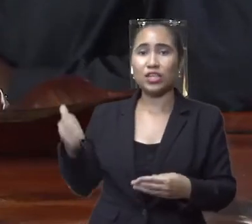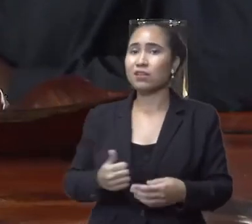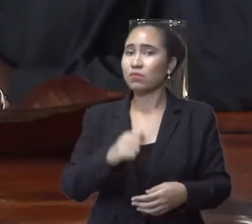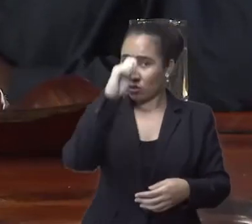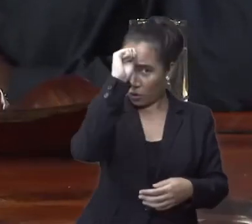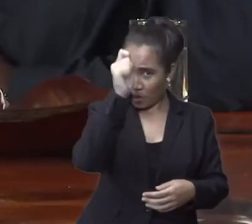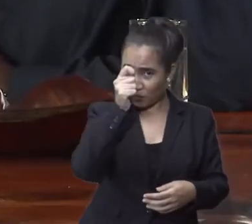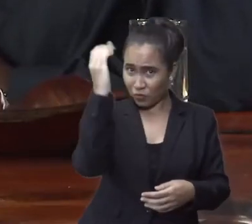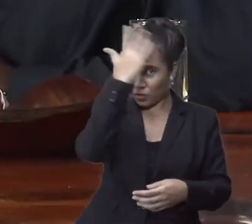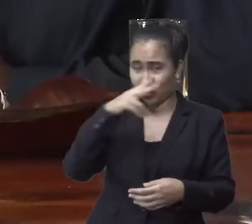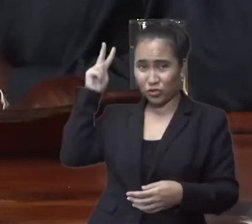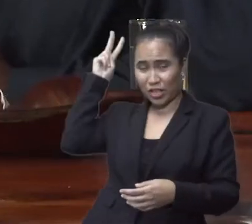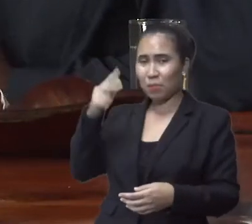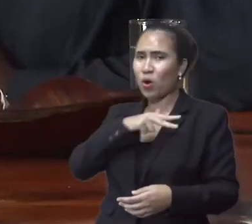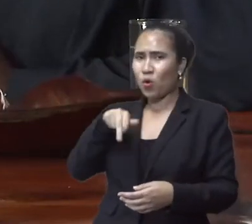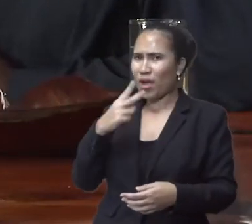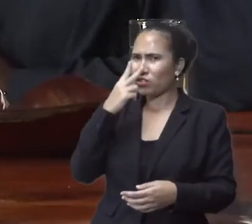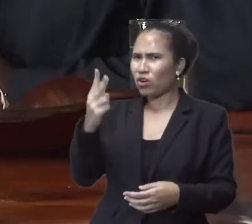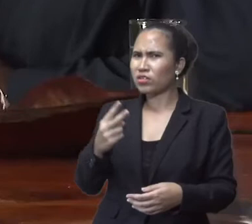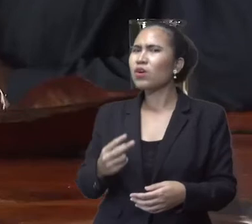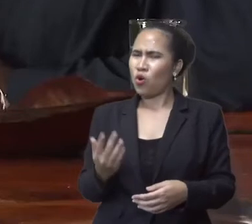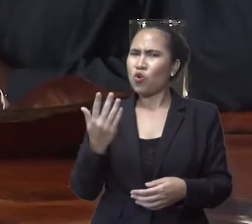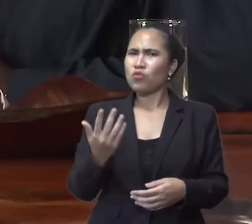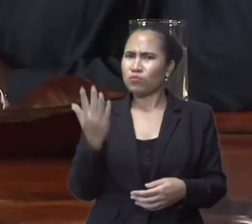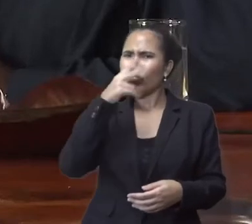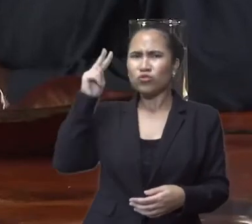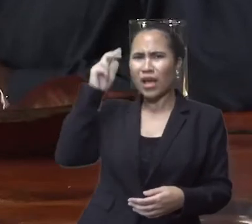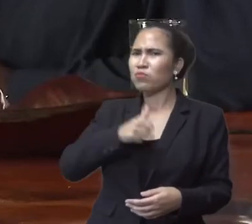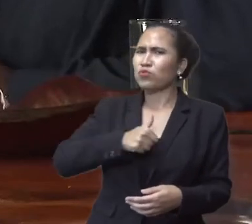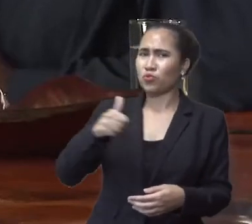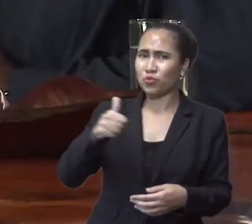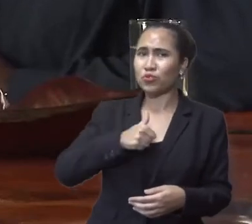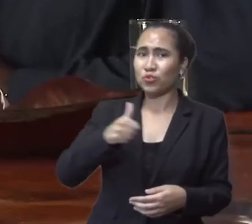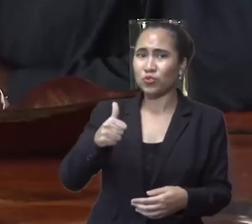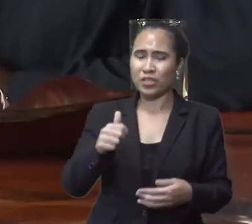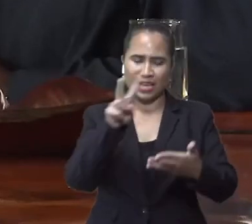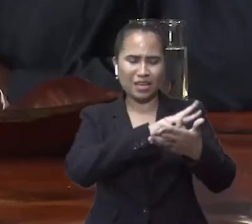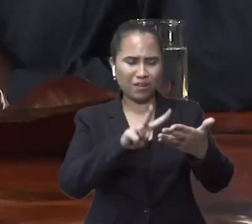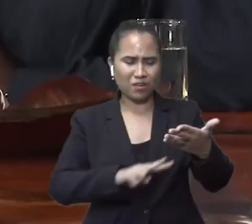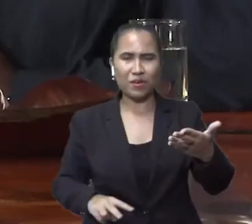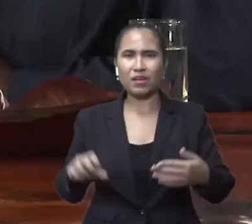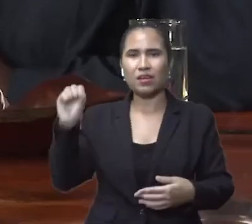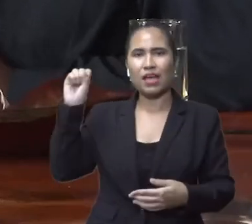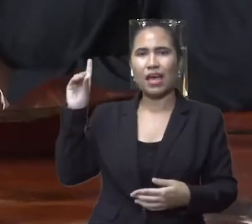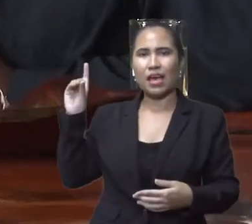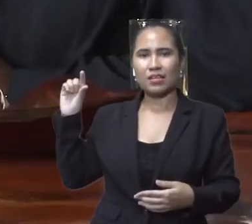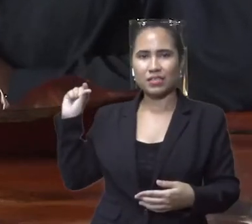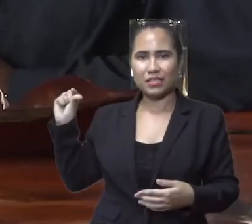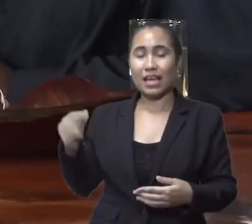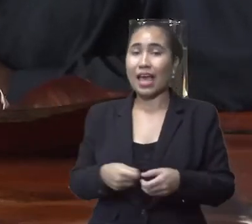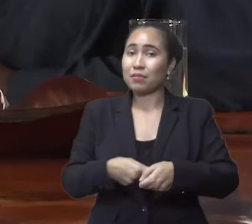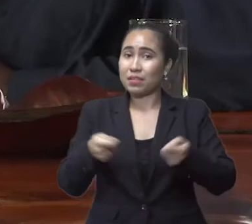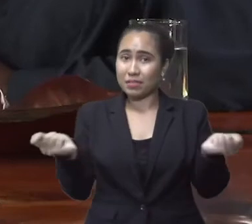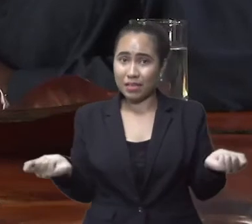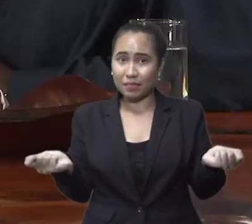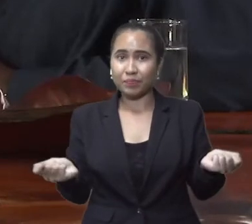Suriname for doing that, because that gives us a clear picture as where we should be going and where we need to improve on. And this report that Suriname did will be